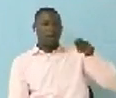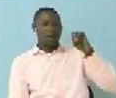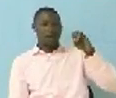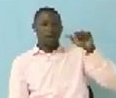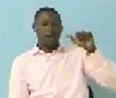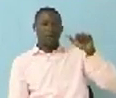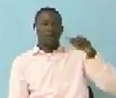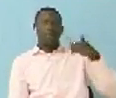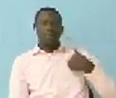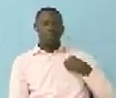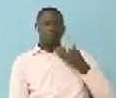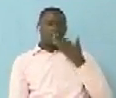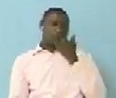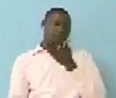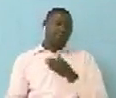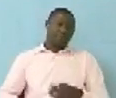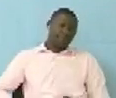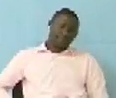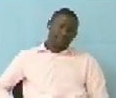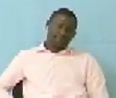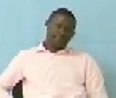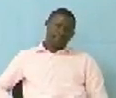there.